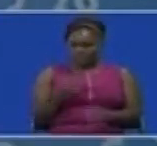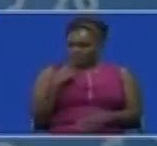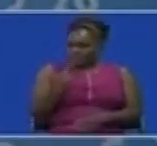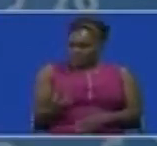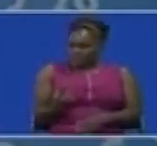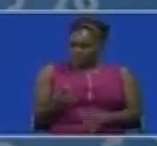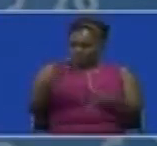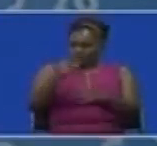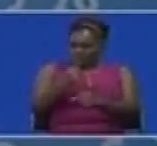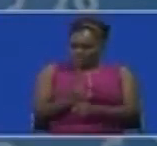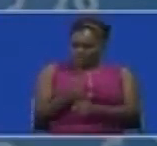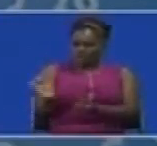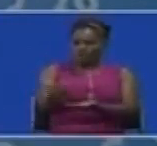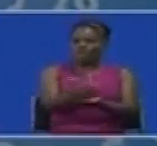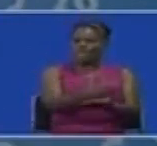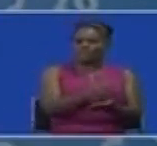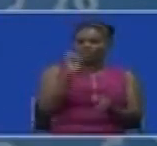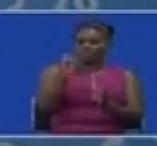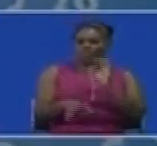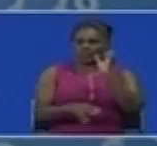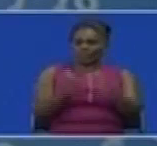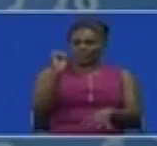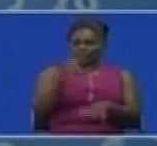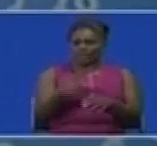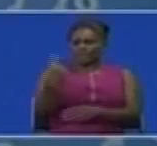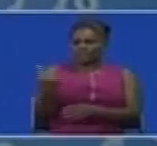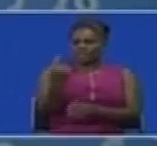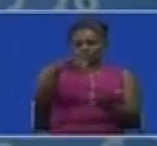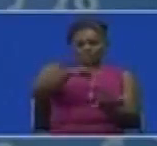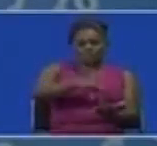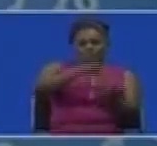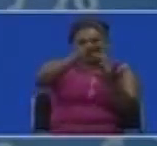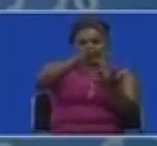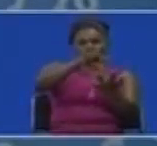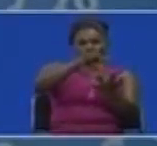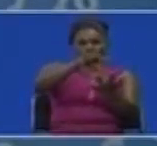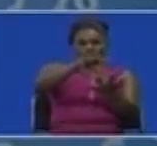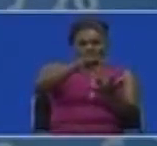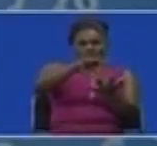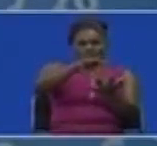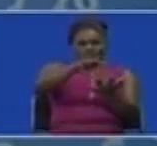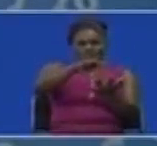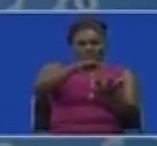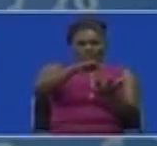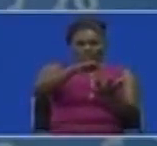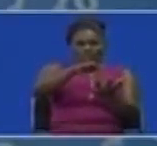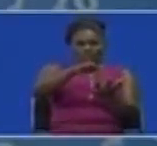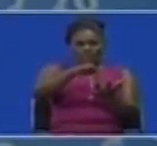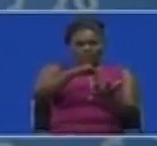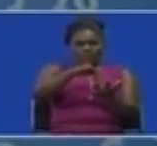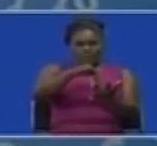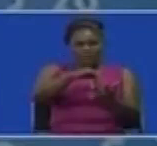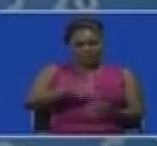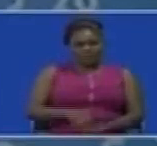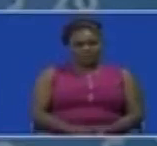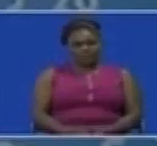that the company carrying out the garbage collection was single-sourced. He now wants a thorough probe conducted and action taken against